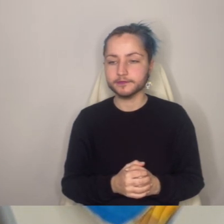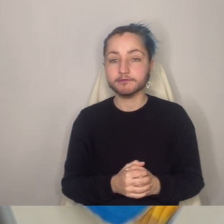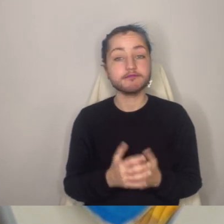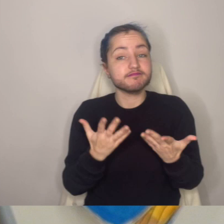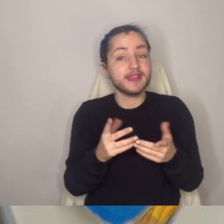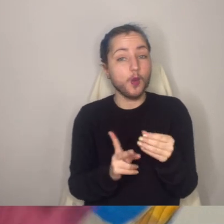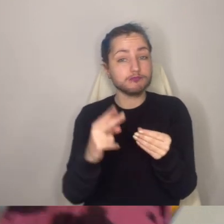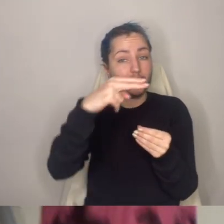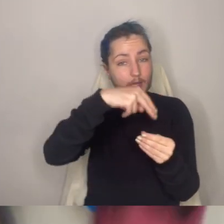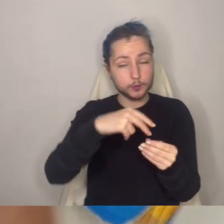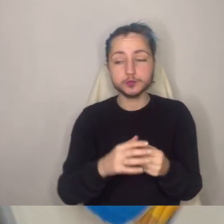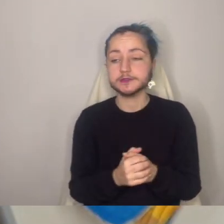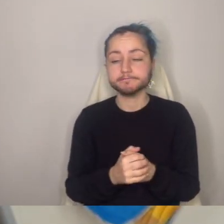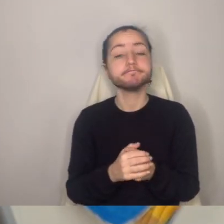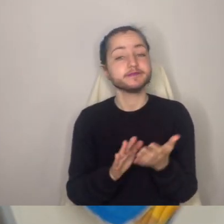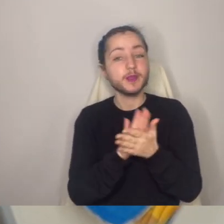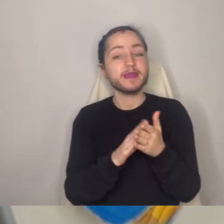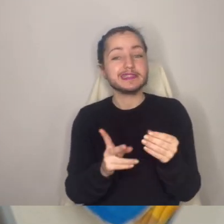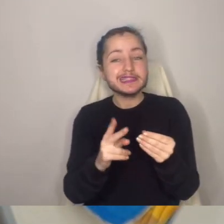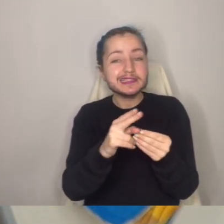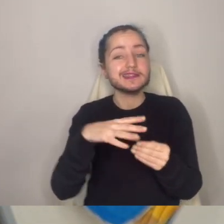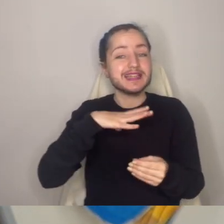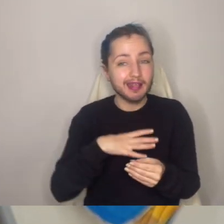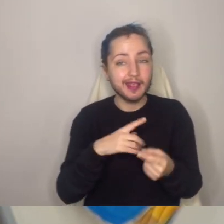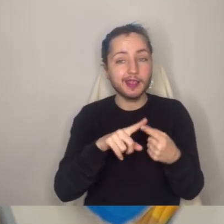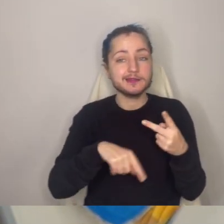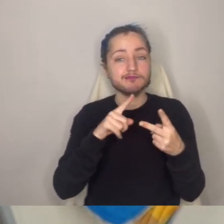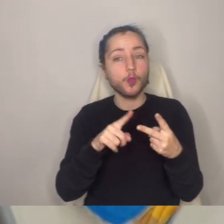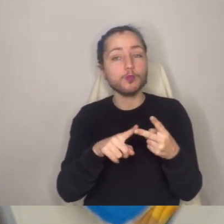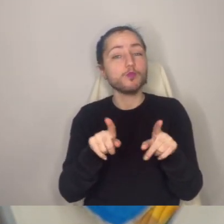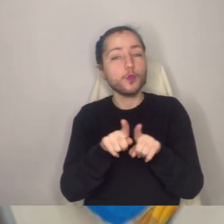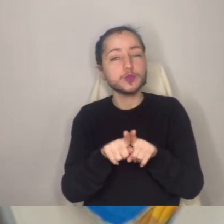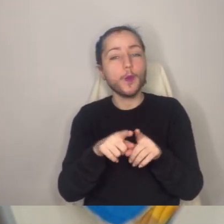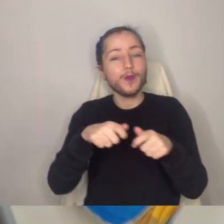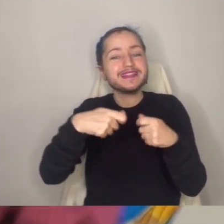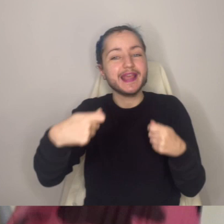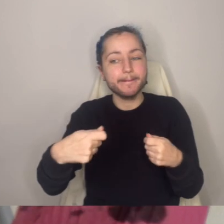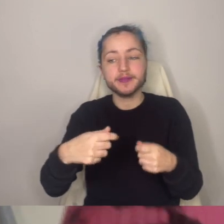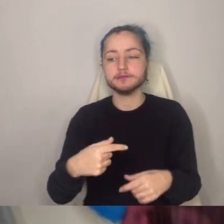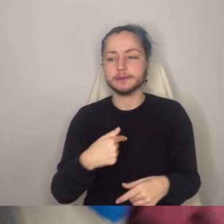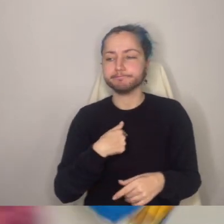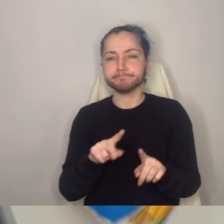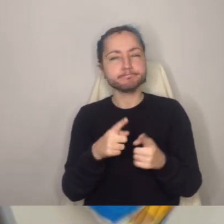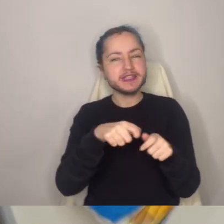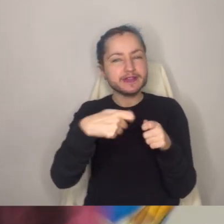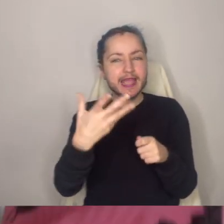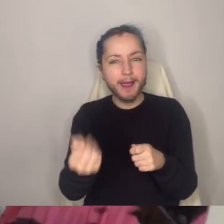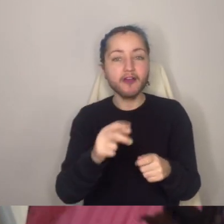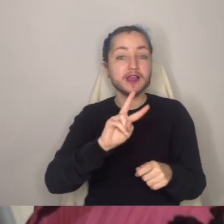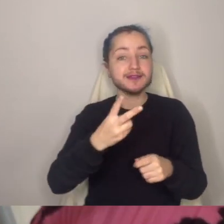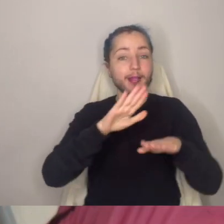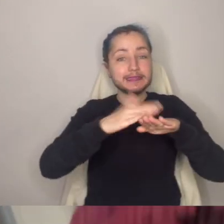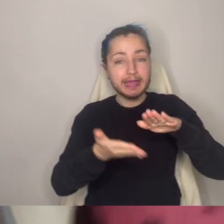And then time to cut it out. So you will need some scissors and some tape in today's workshop. I've just got some double-sided